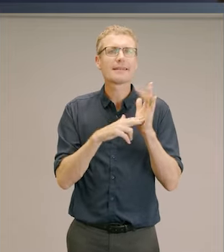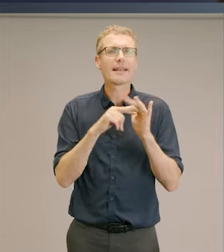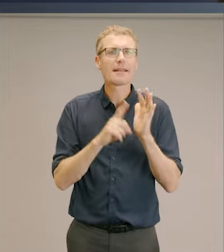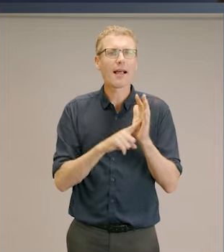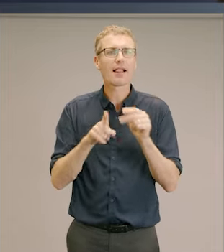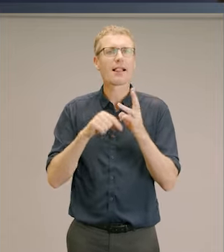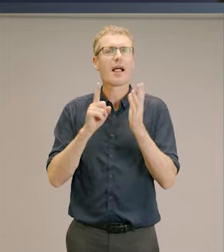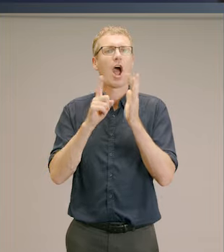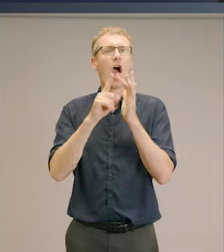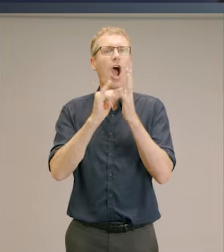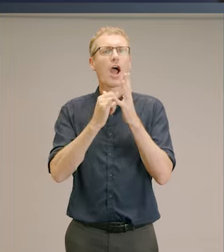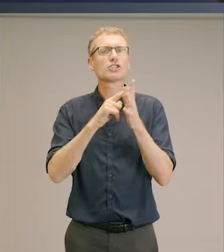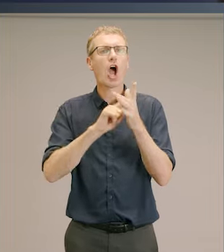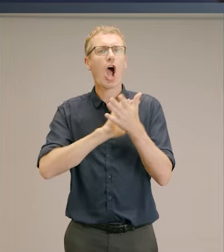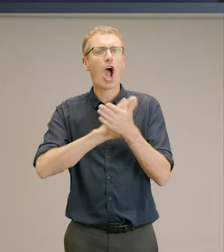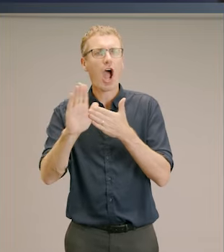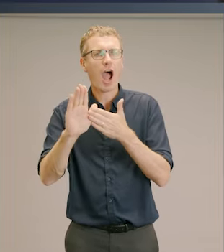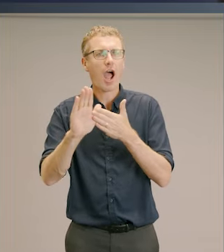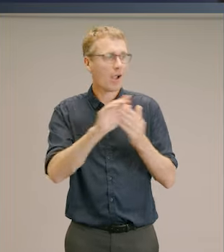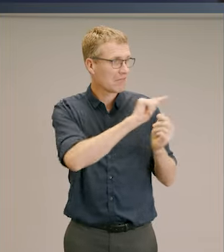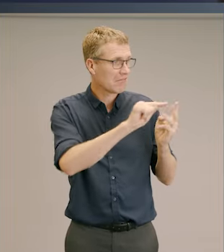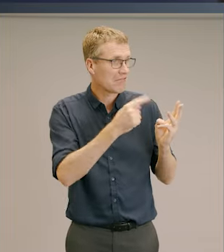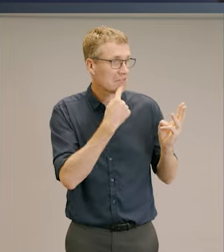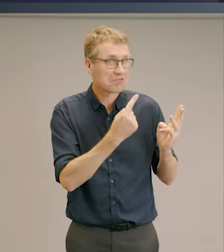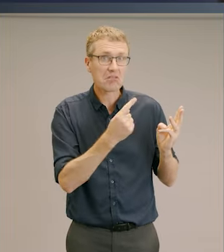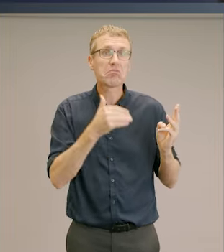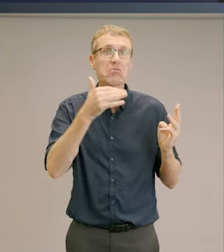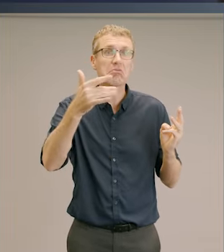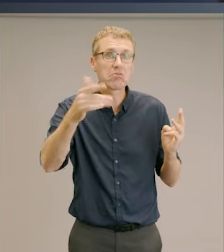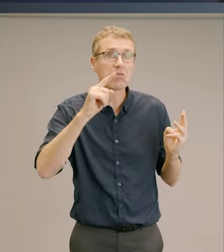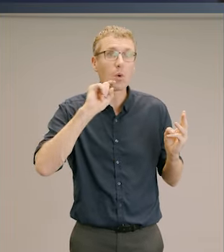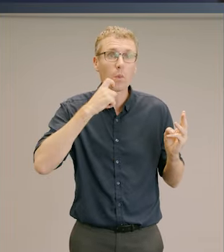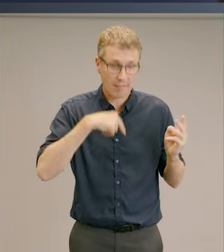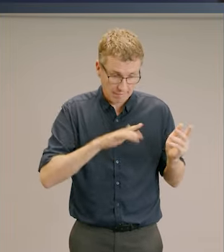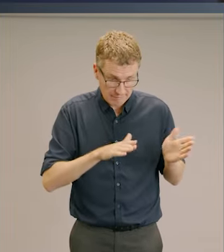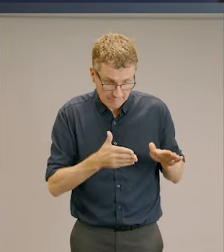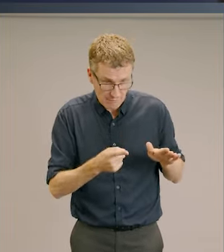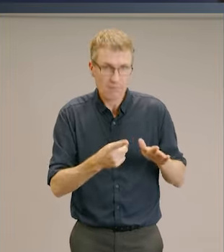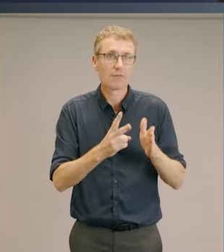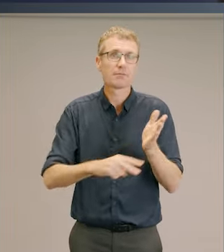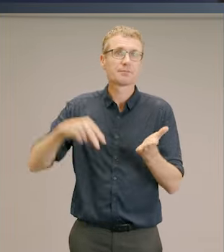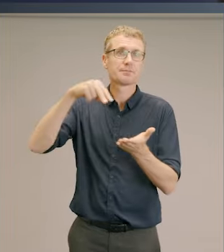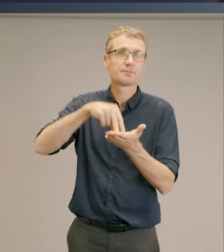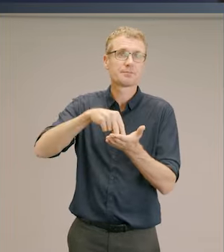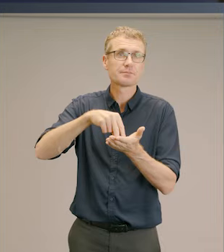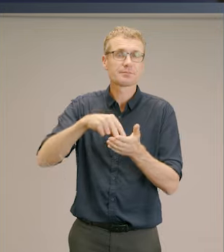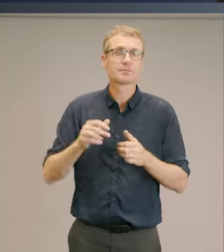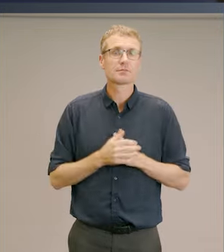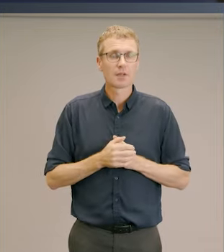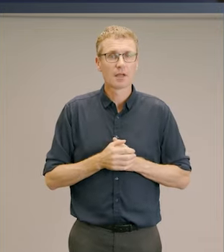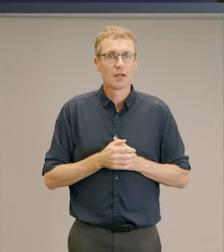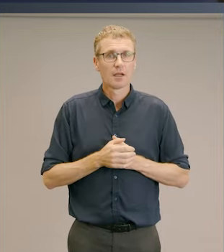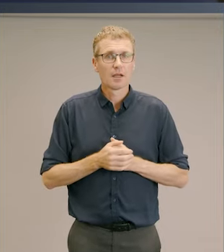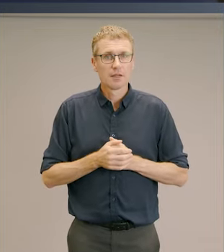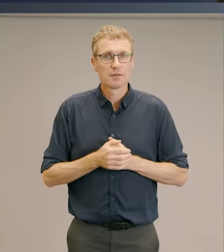Ezekiel, Daniel, Isaiah. However, for Jews to accept that that